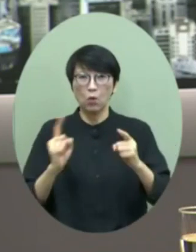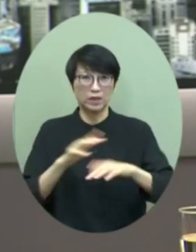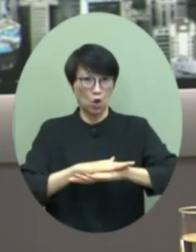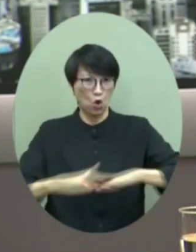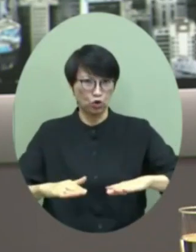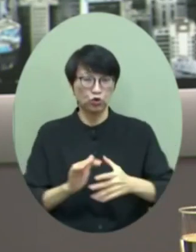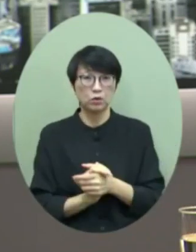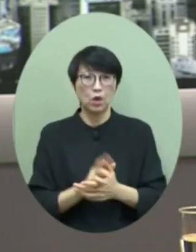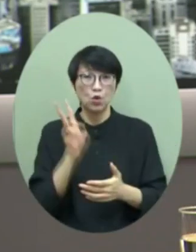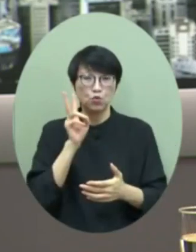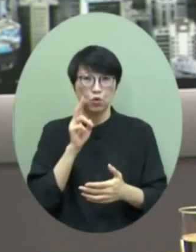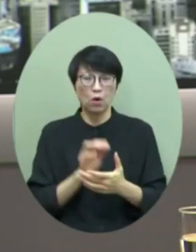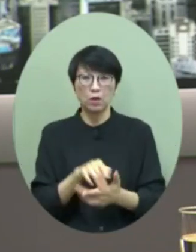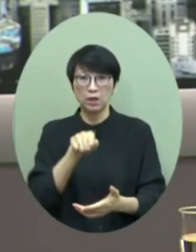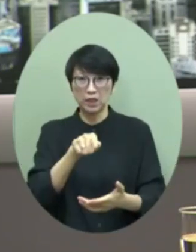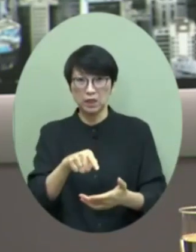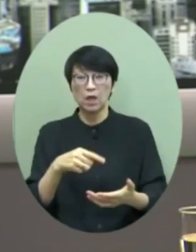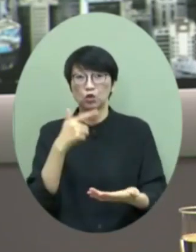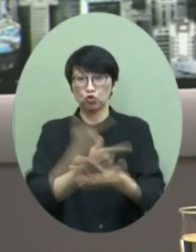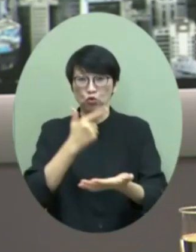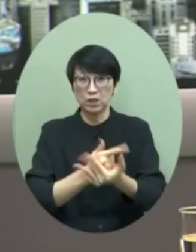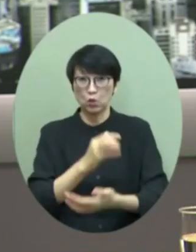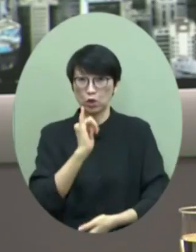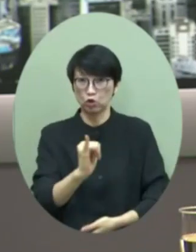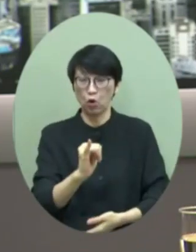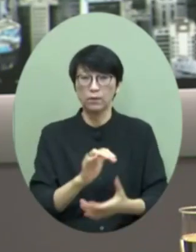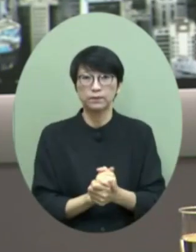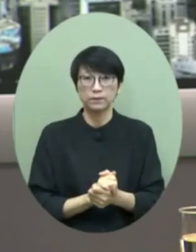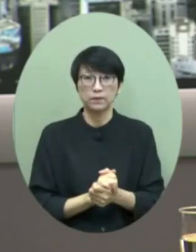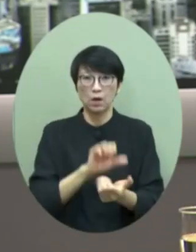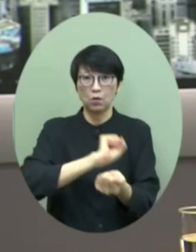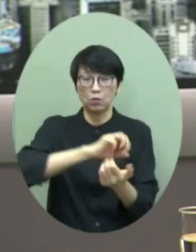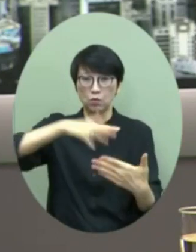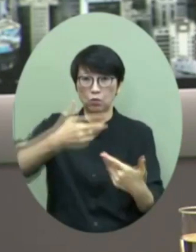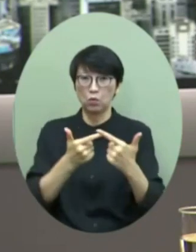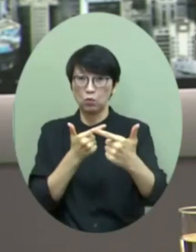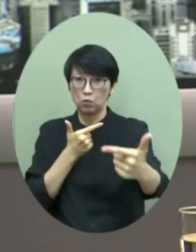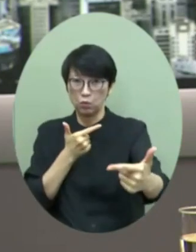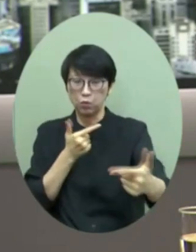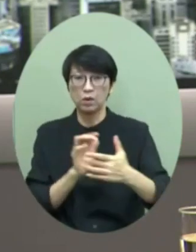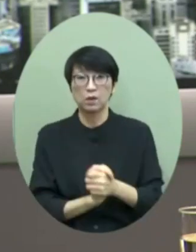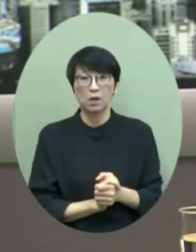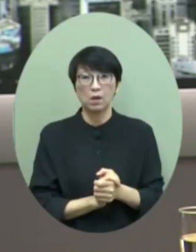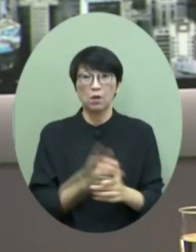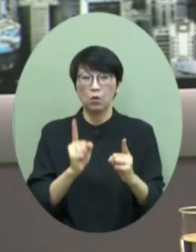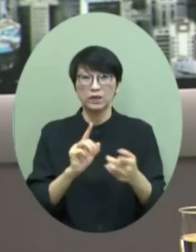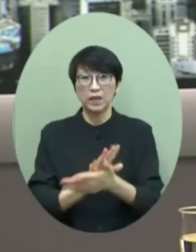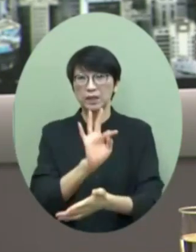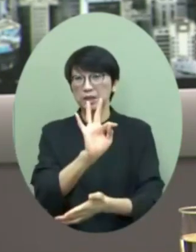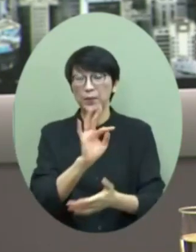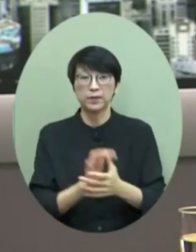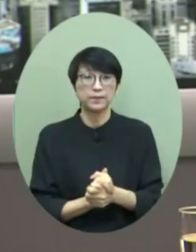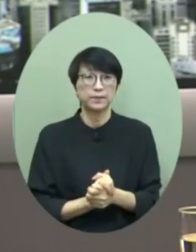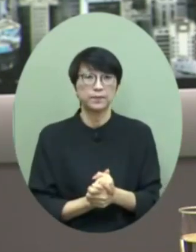transport facilities, electric power or gas facilities, and serious interruption or sabotage or electronic control systems, other